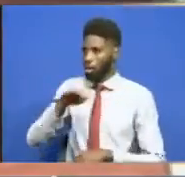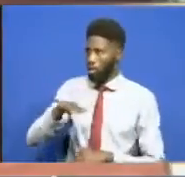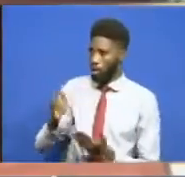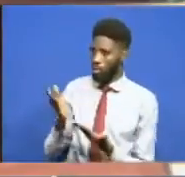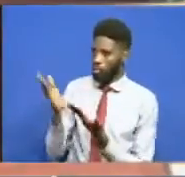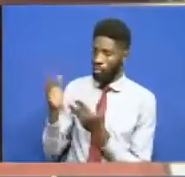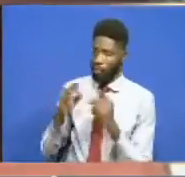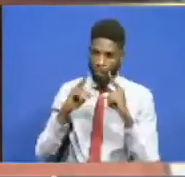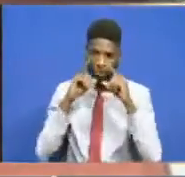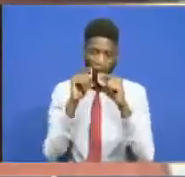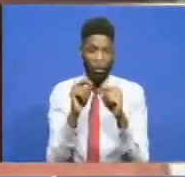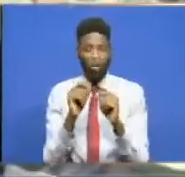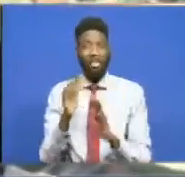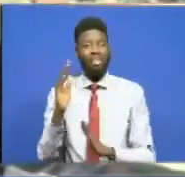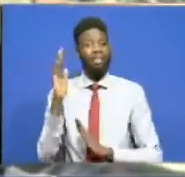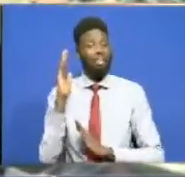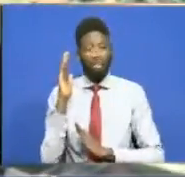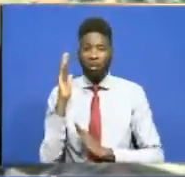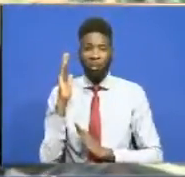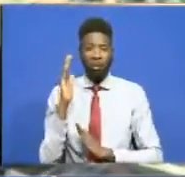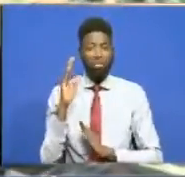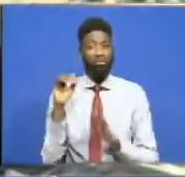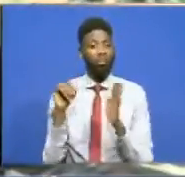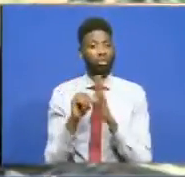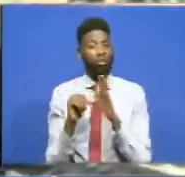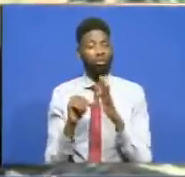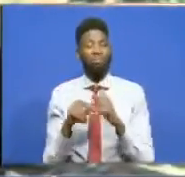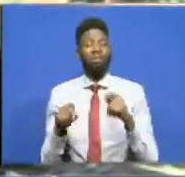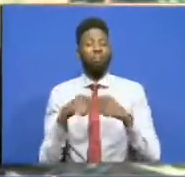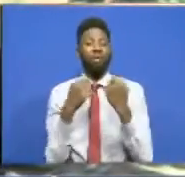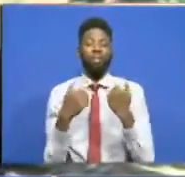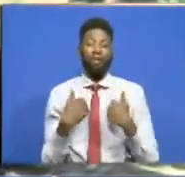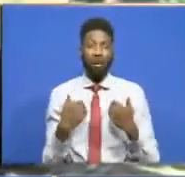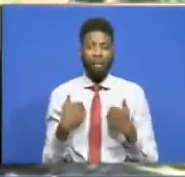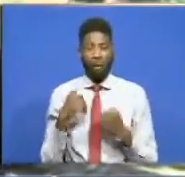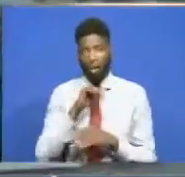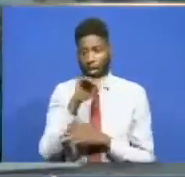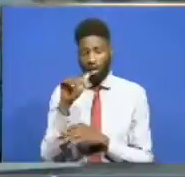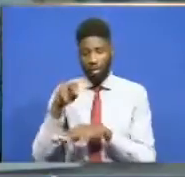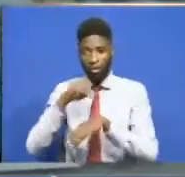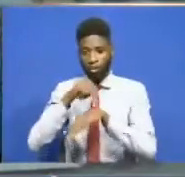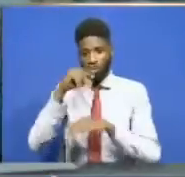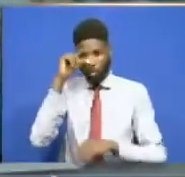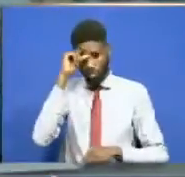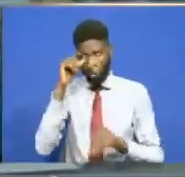insecurity, appealing to the Ministry of Interior and Coordination of the National Government to intervene in the matter.